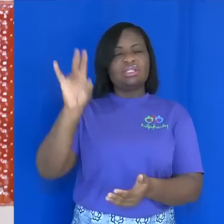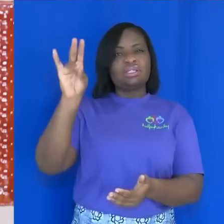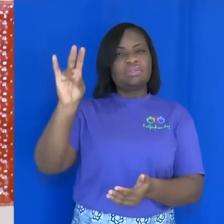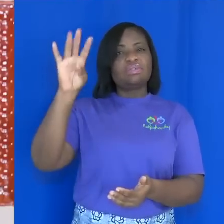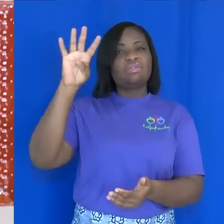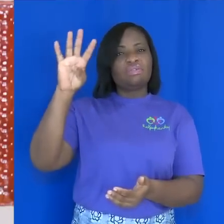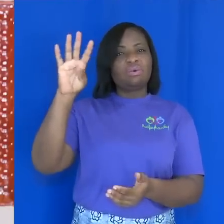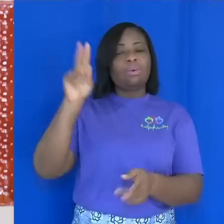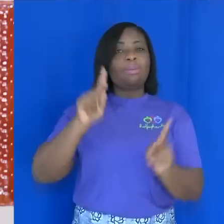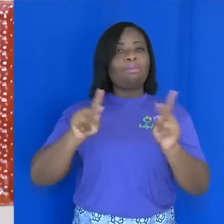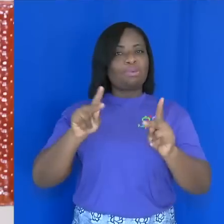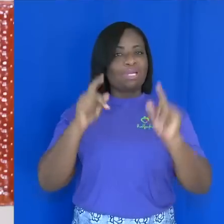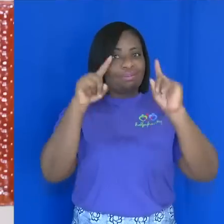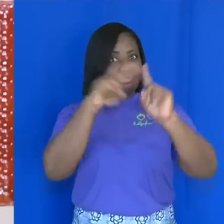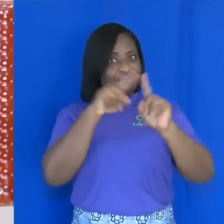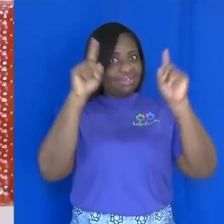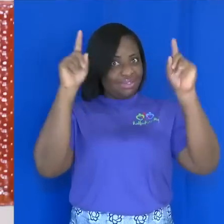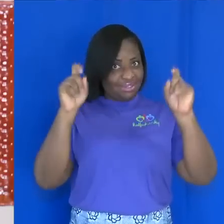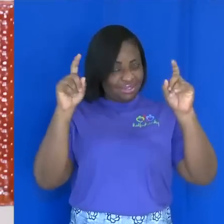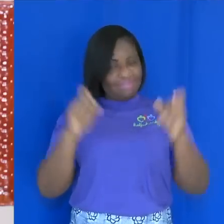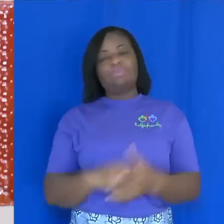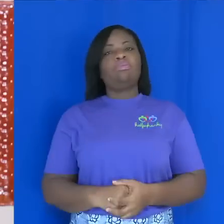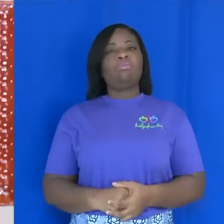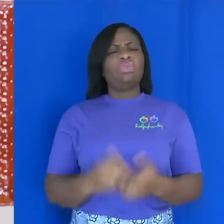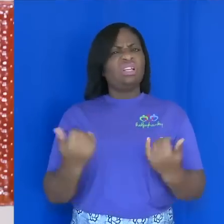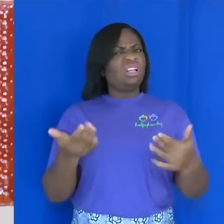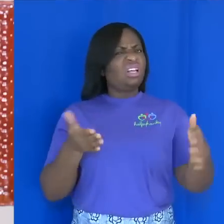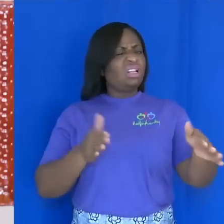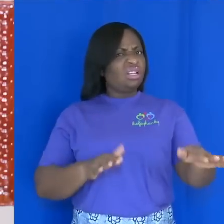510,074 persons tested. The rate of death,